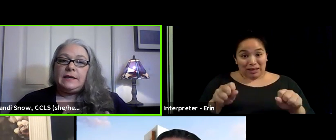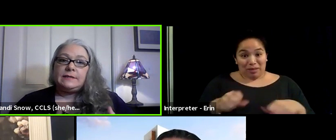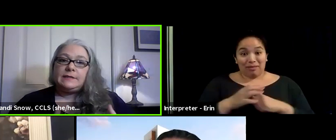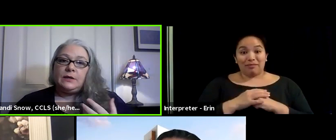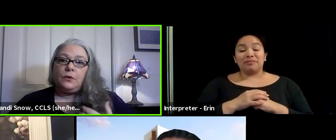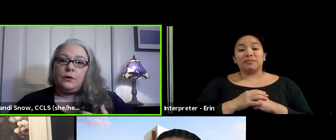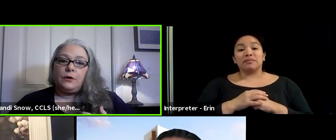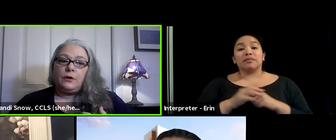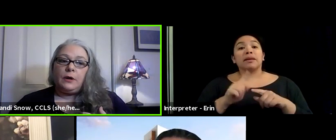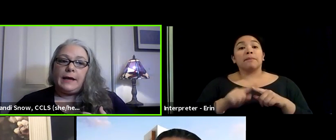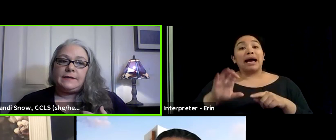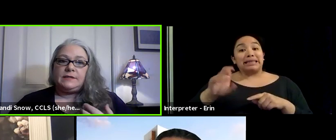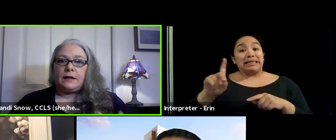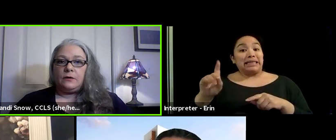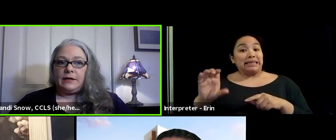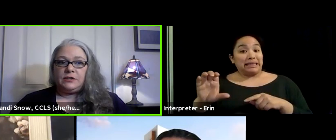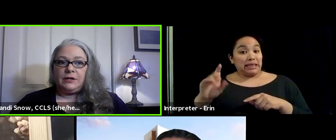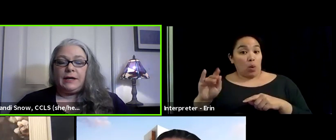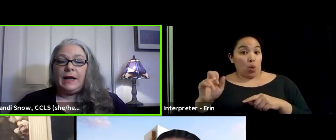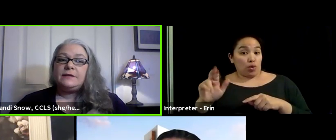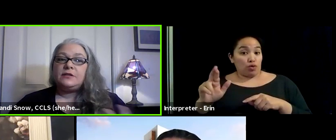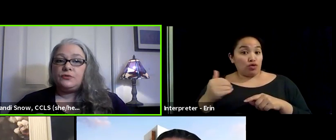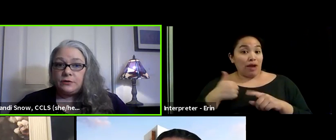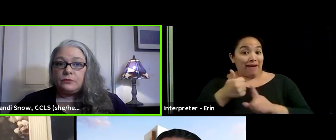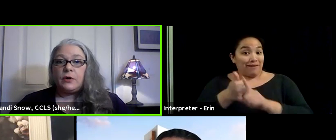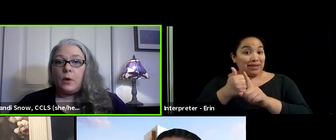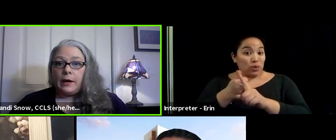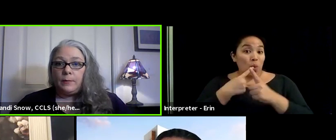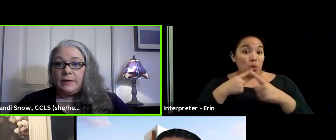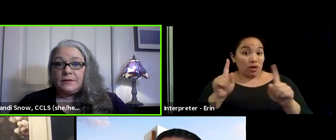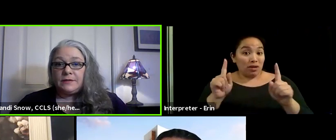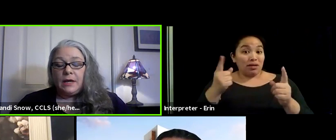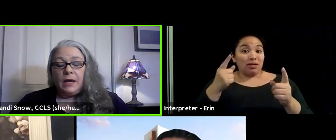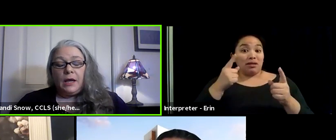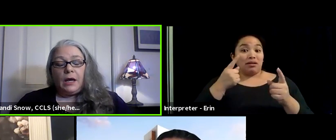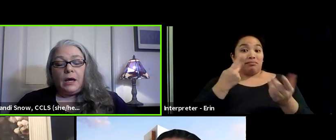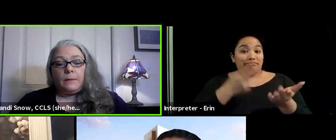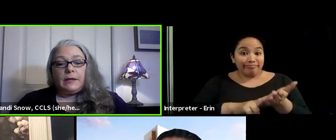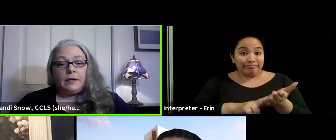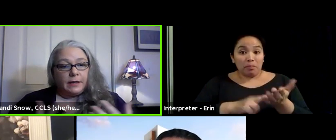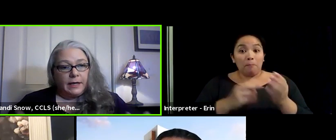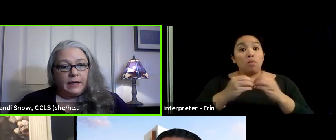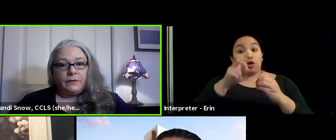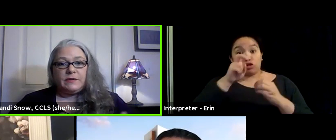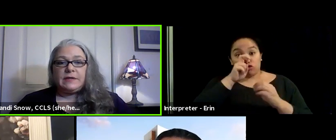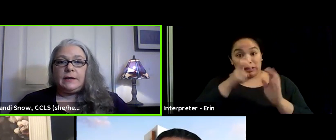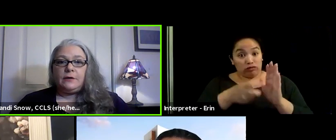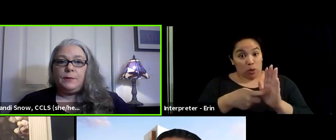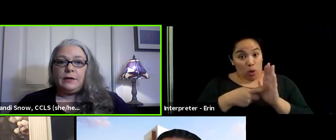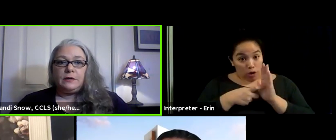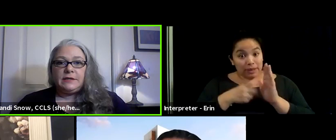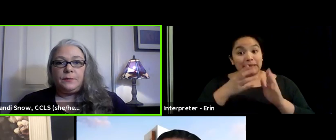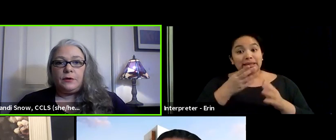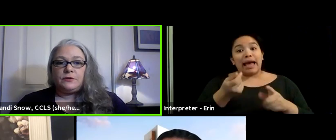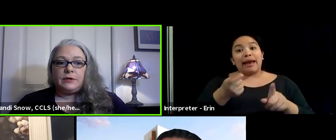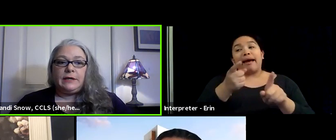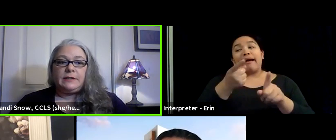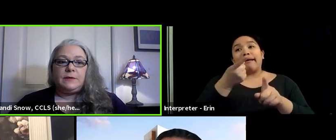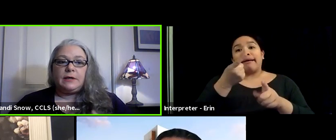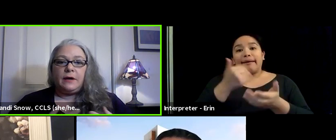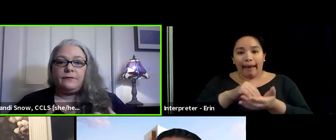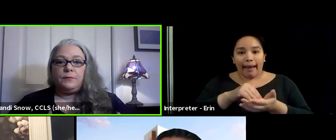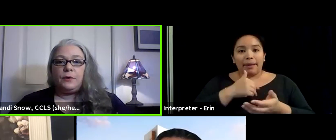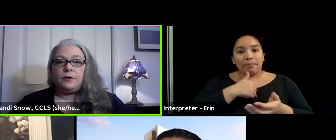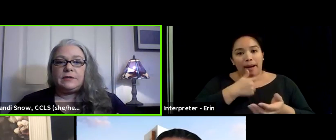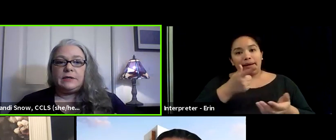the CDC order has a declaration, and it has stricter requirements. And again, you have to sign it under penalty of perjury